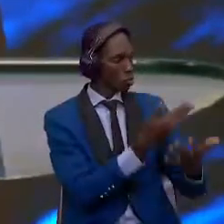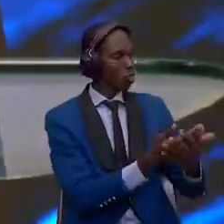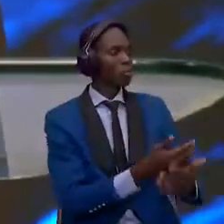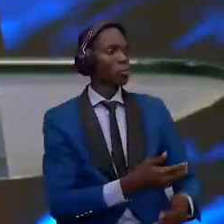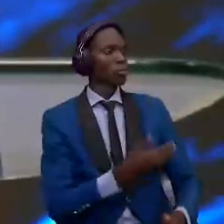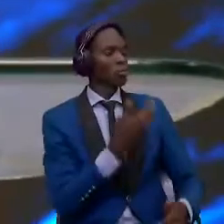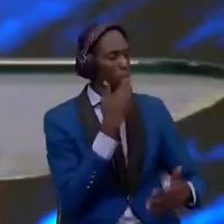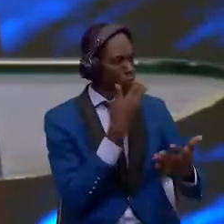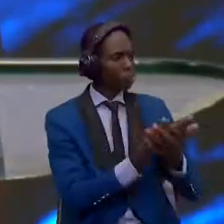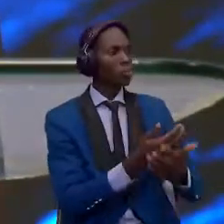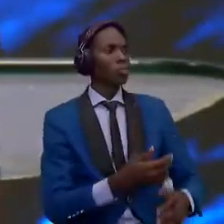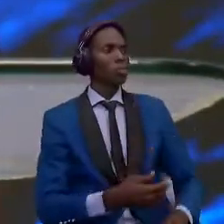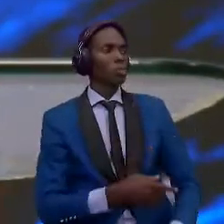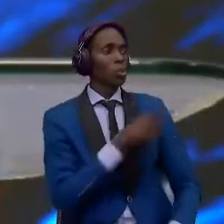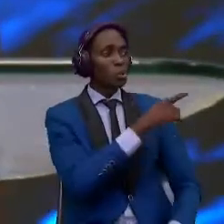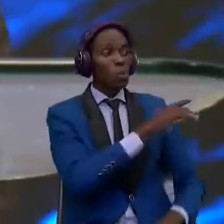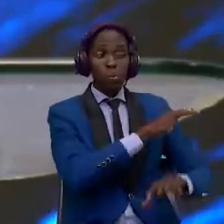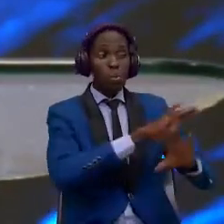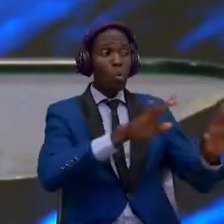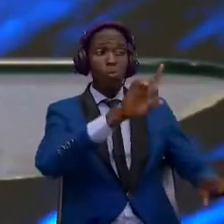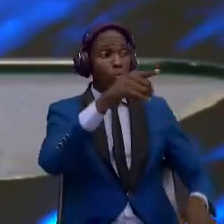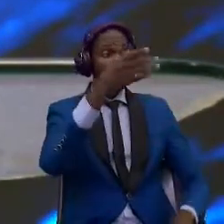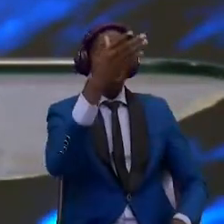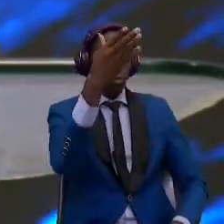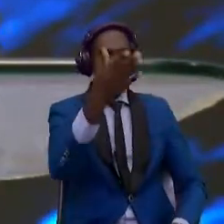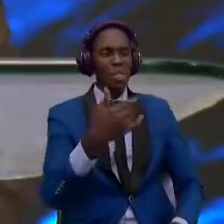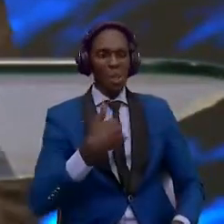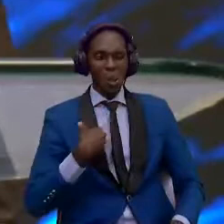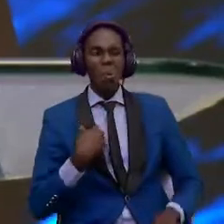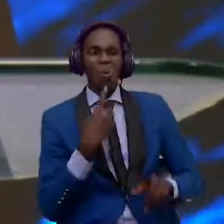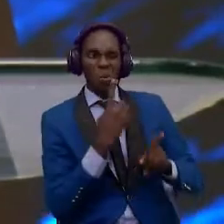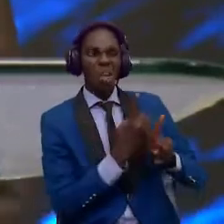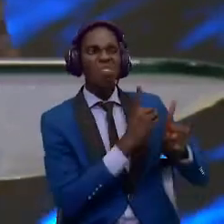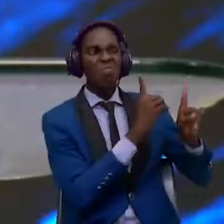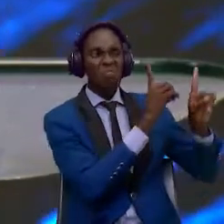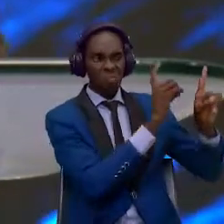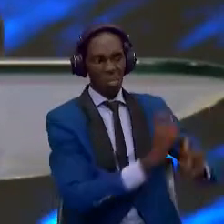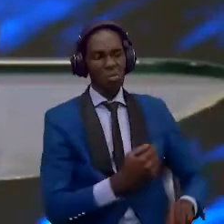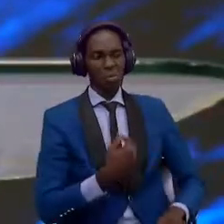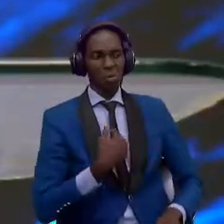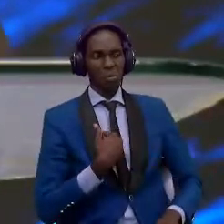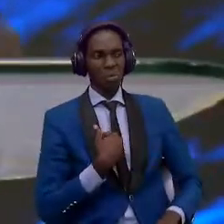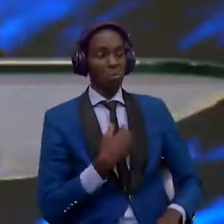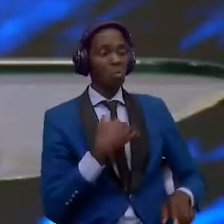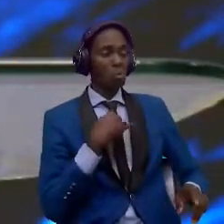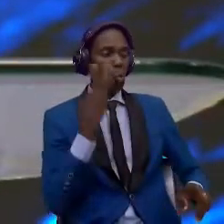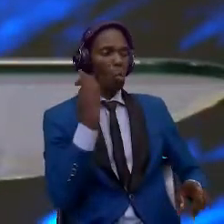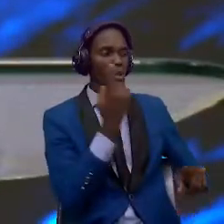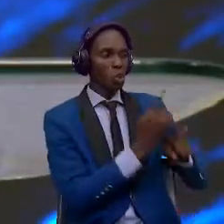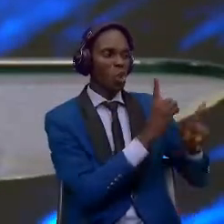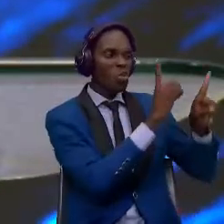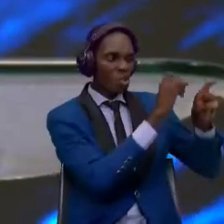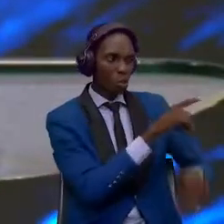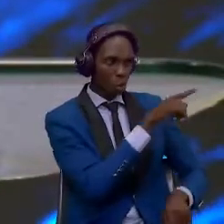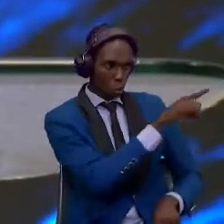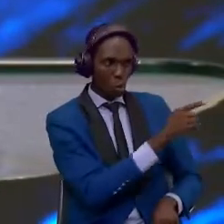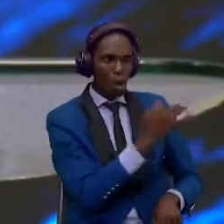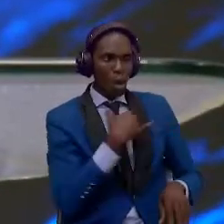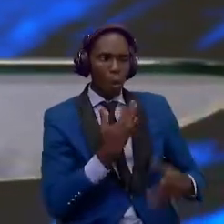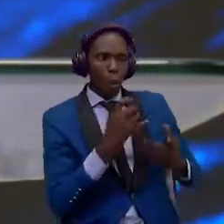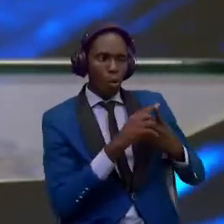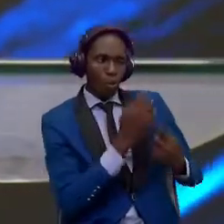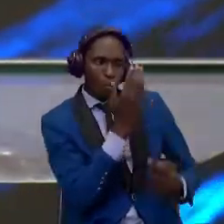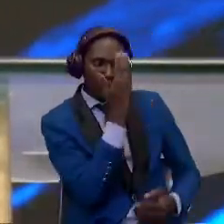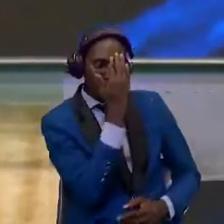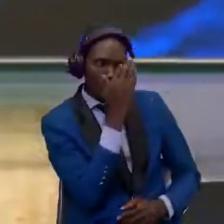Never think of coming to Corinth. Actually, I was testing you. I was wanting to know what you were going to do when